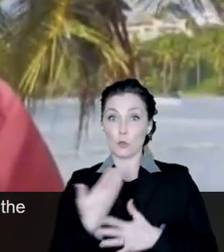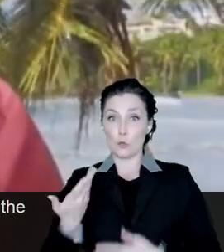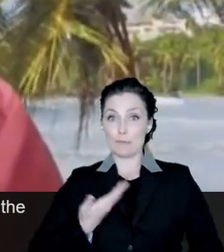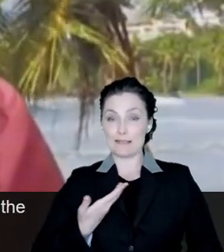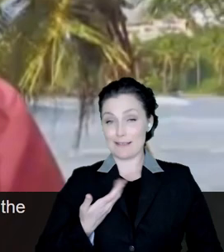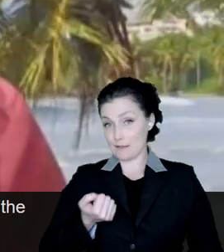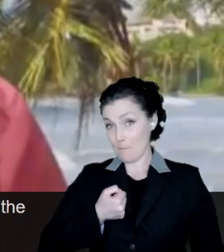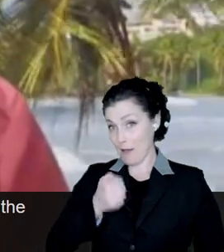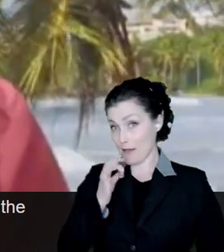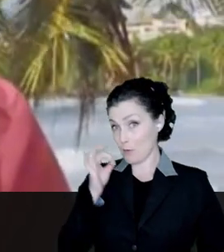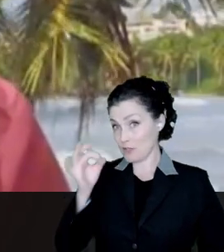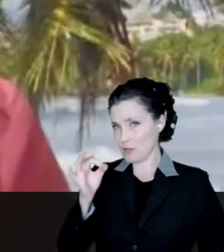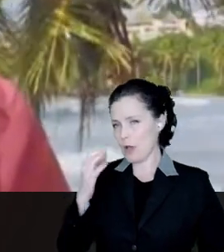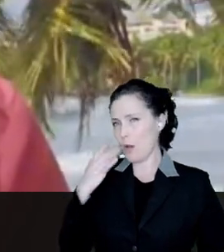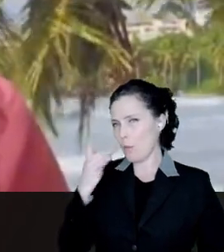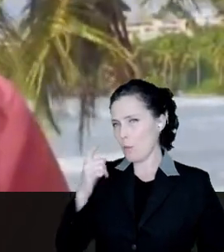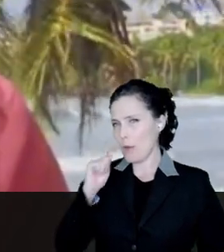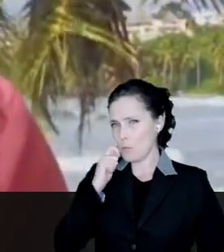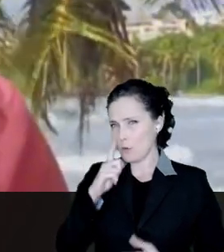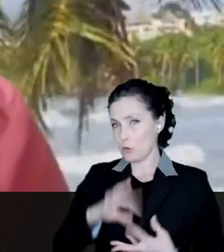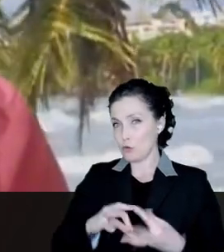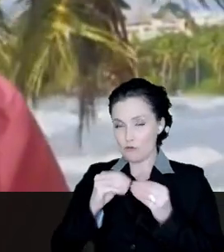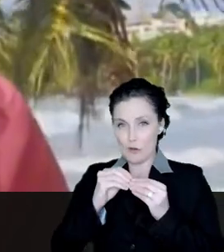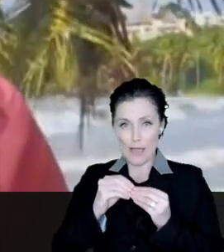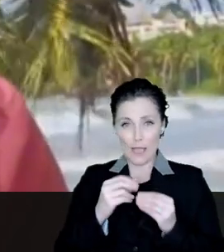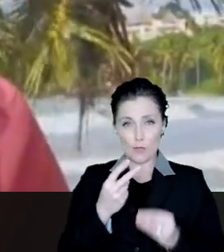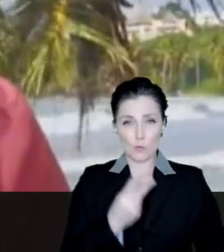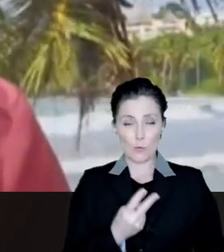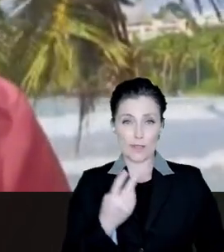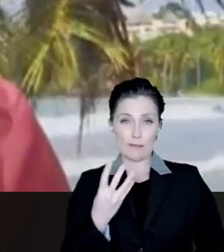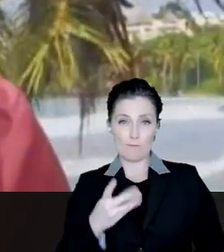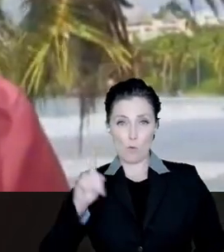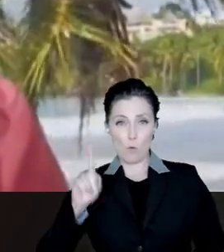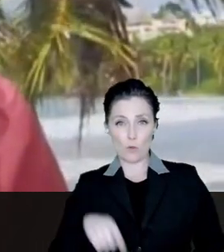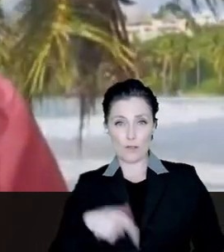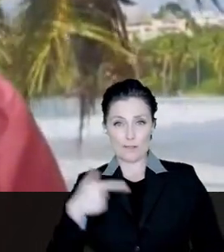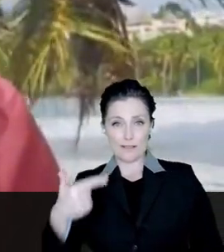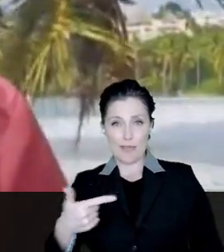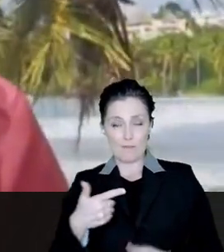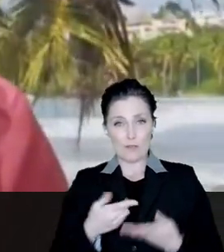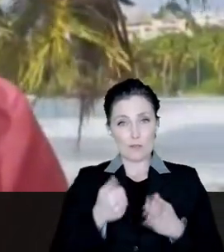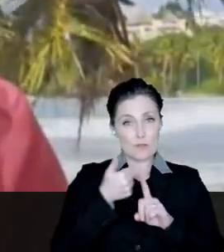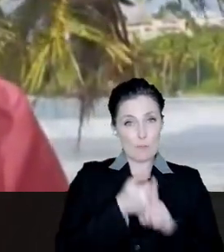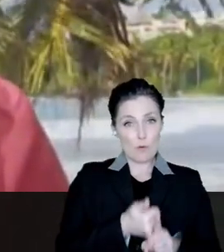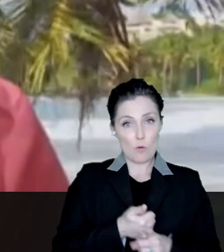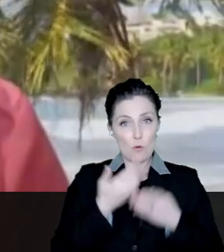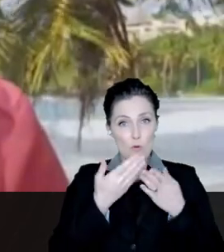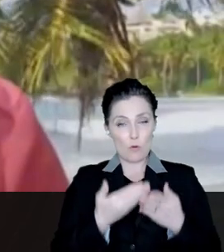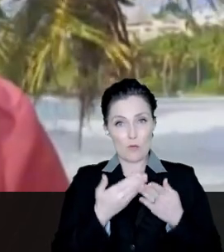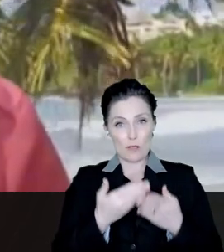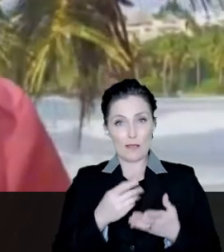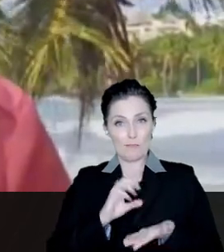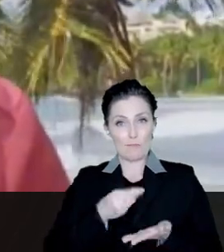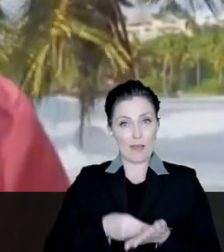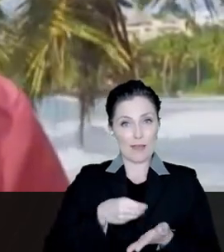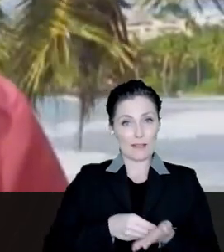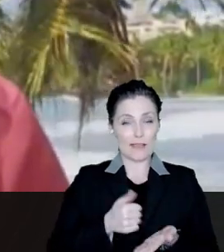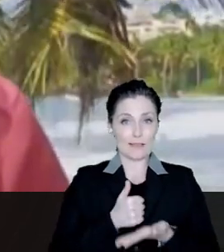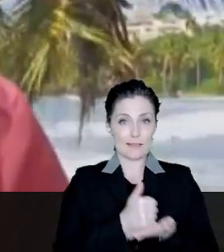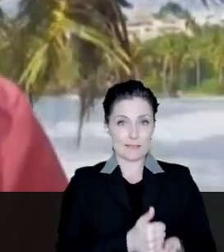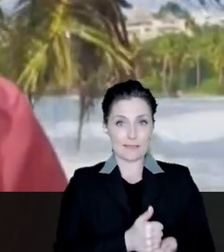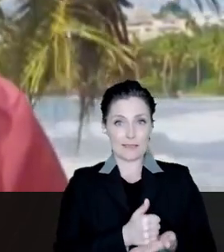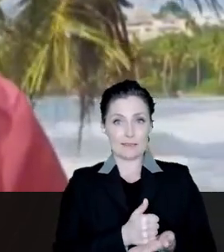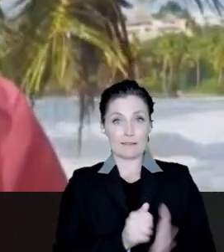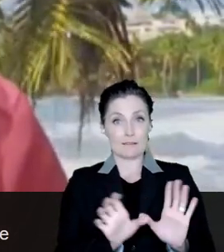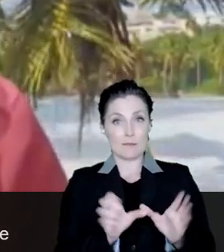is, when will you create a 24/7 support, study and financing hub station, which is accessible for